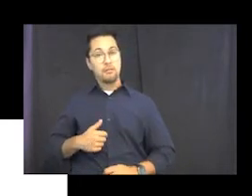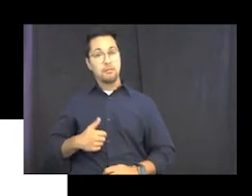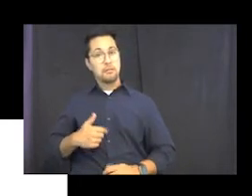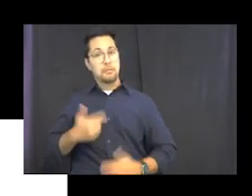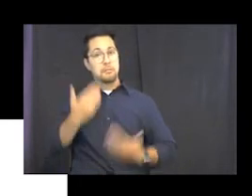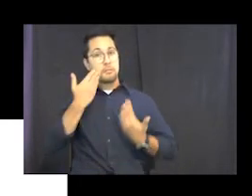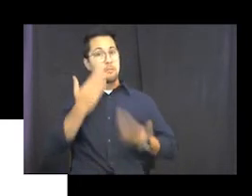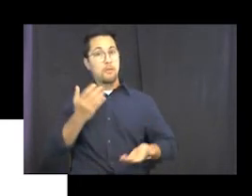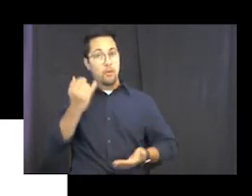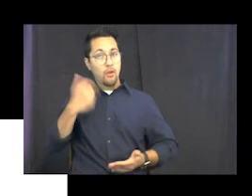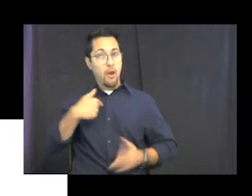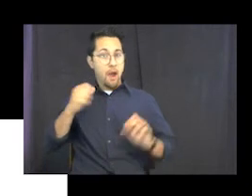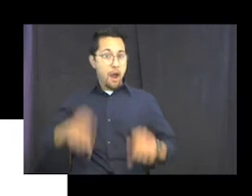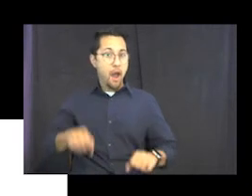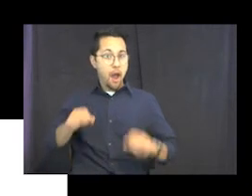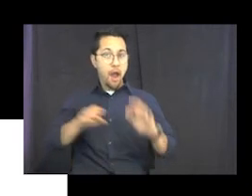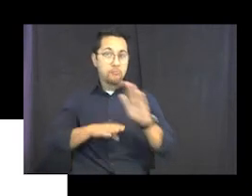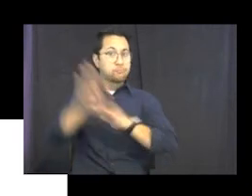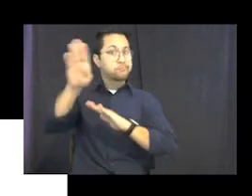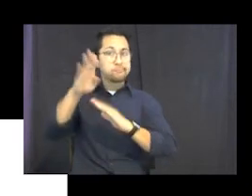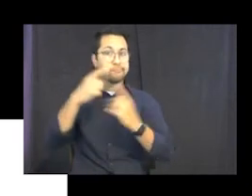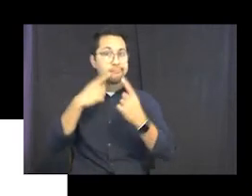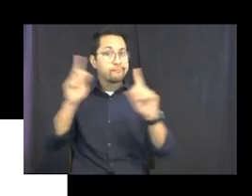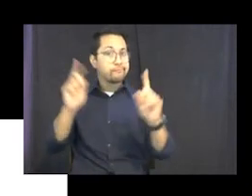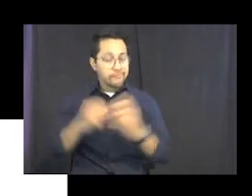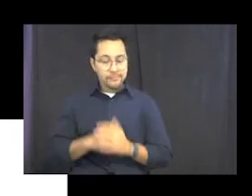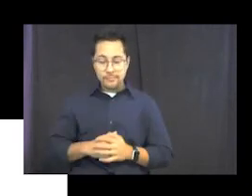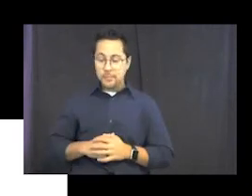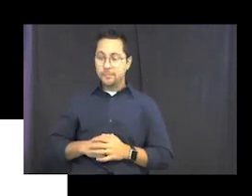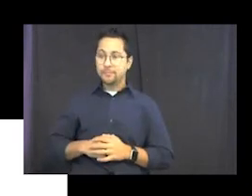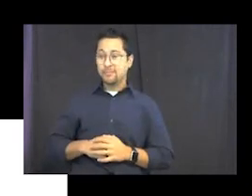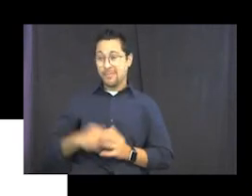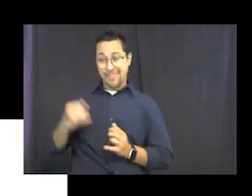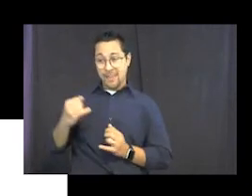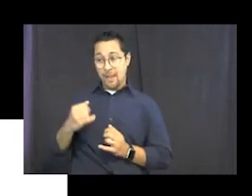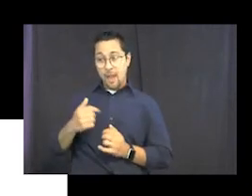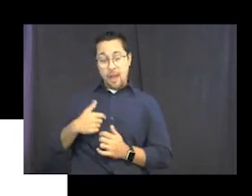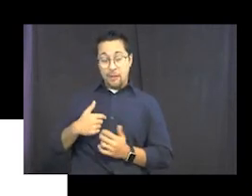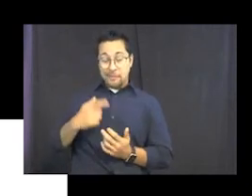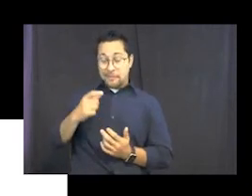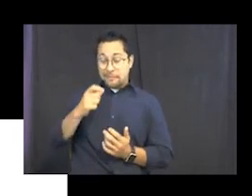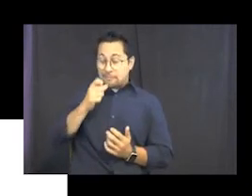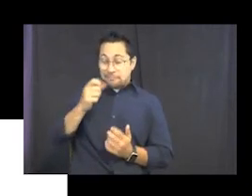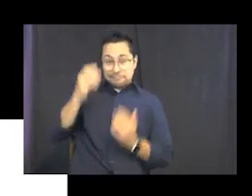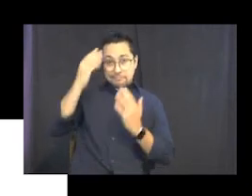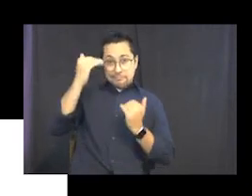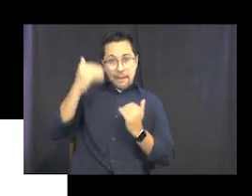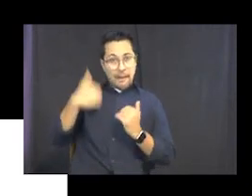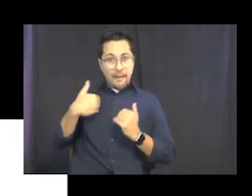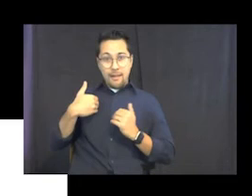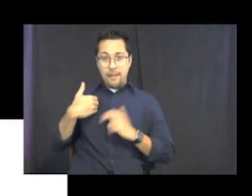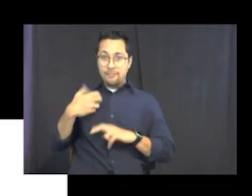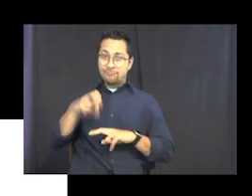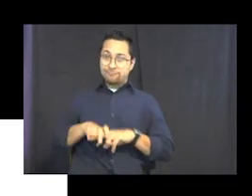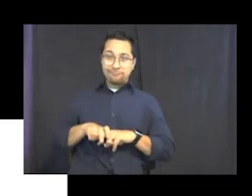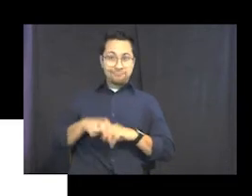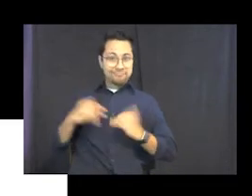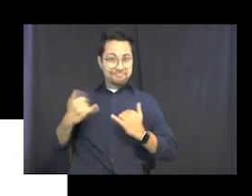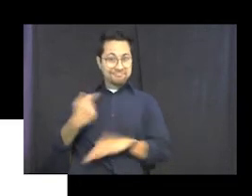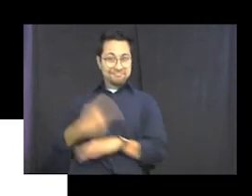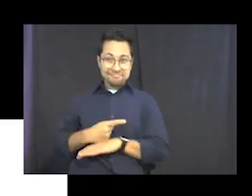And the last thing that I would expect is to be sitting here today,